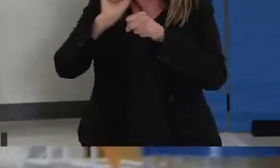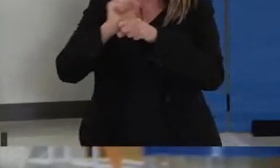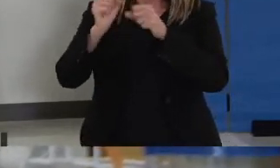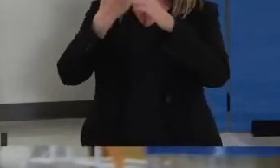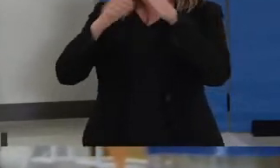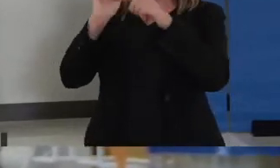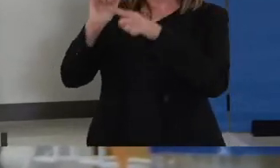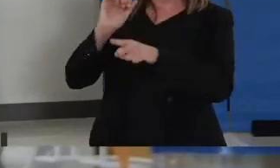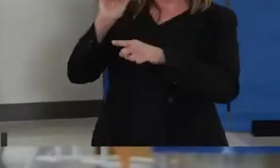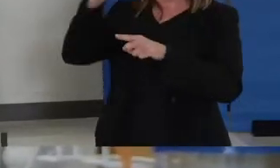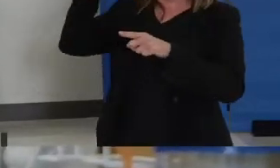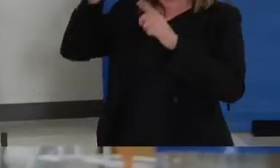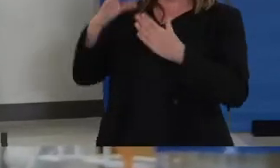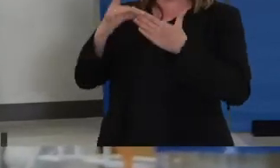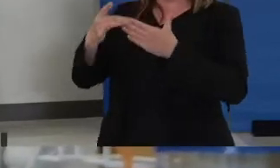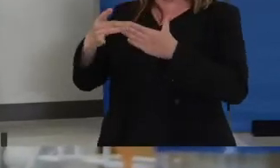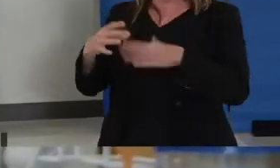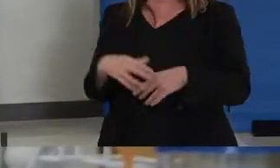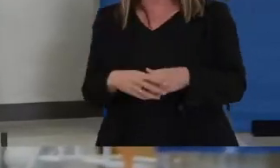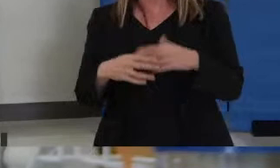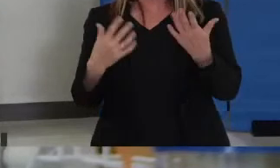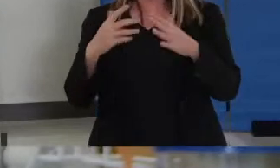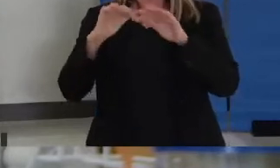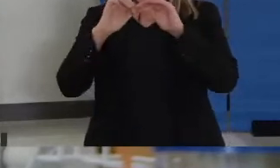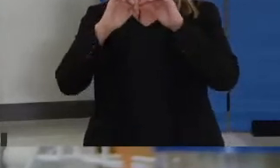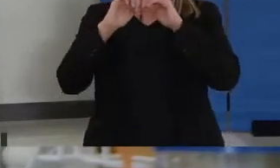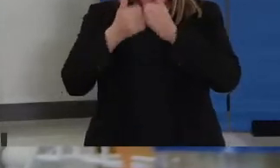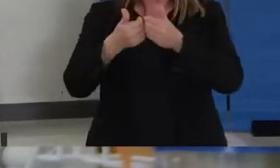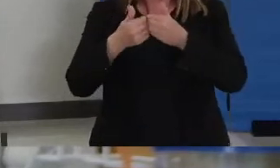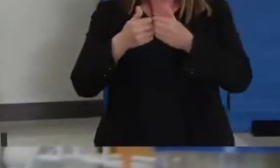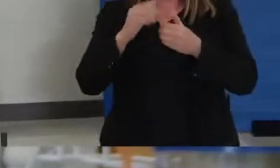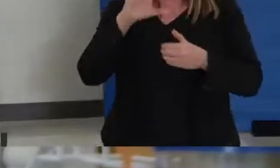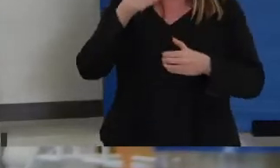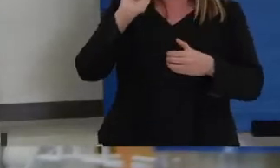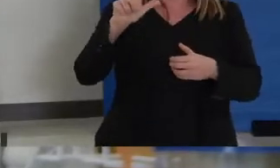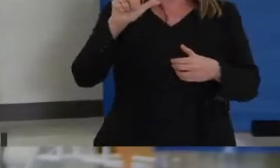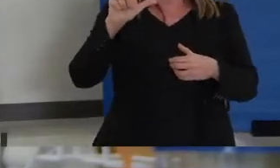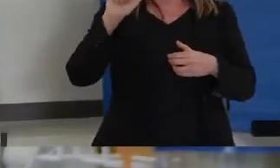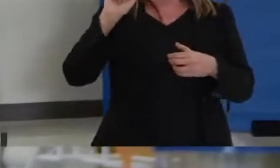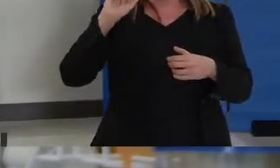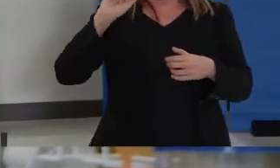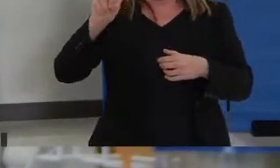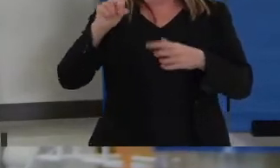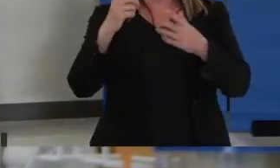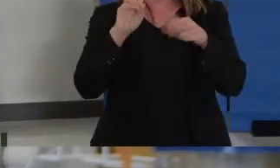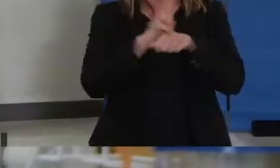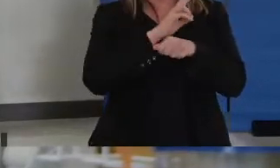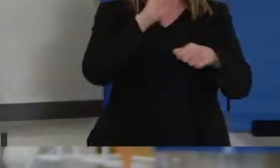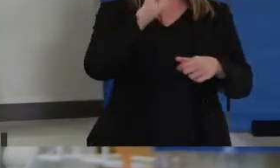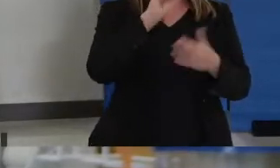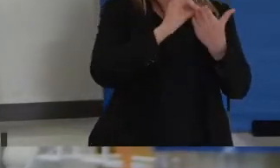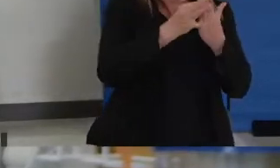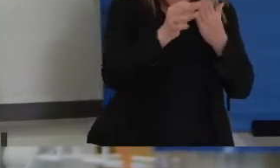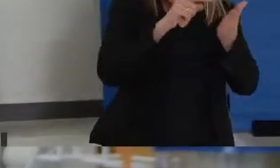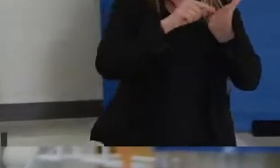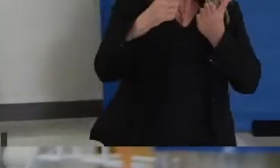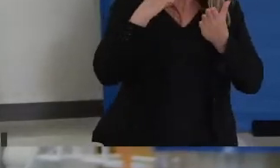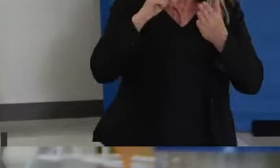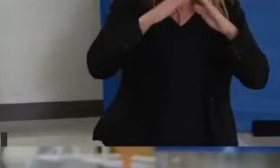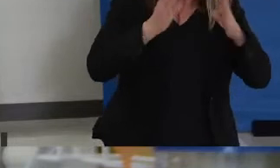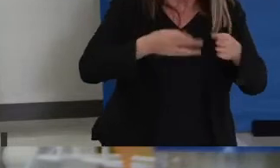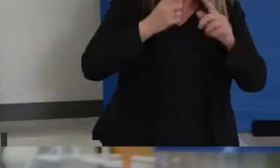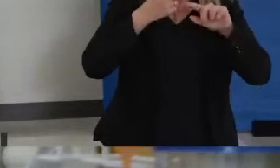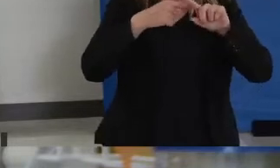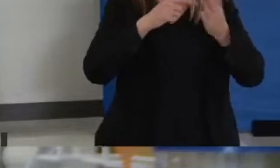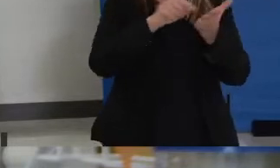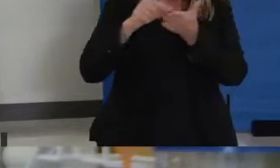to really advance things like CalAIM, right, where we're going to be able to use Medi-Cal to pay for housing, to pay for different things for people, where